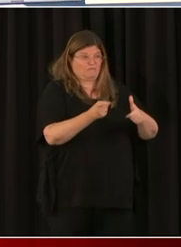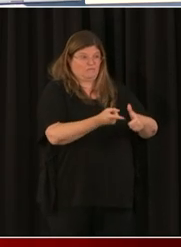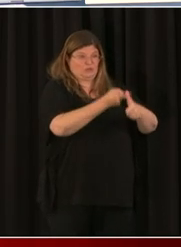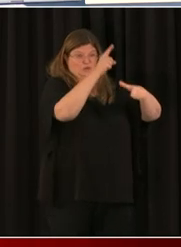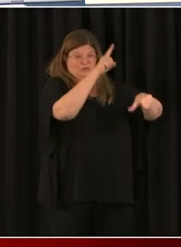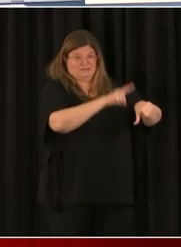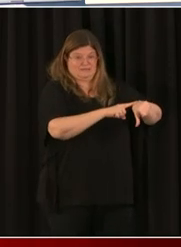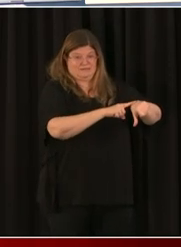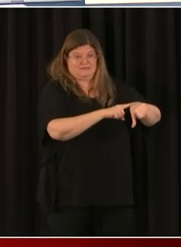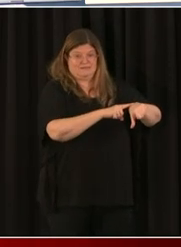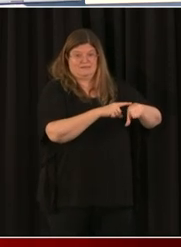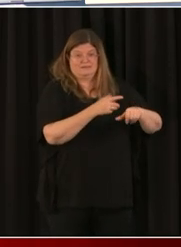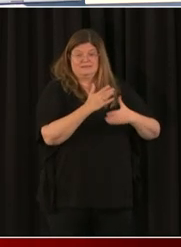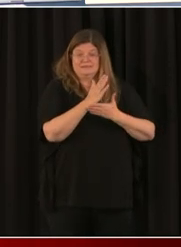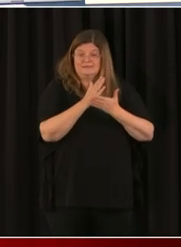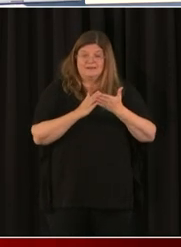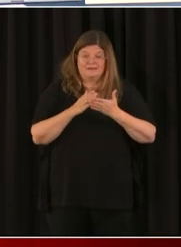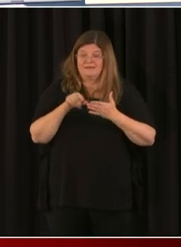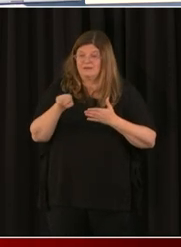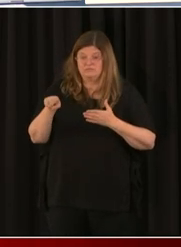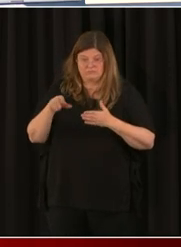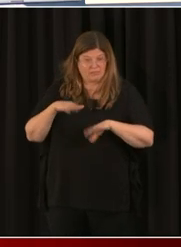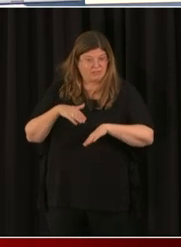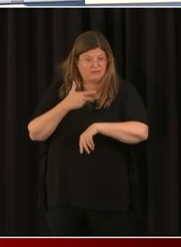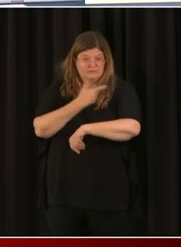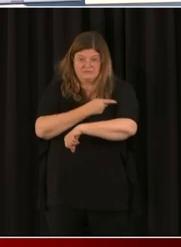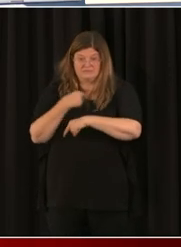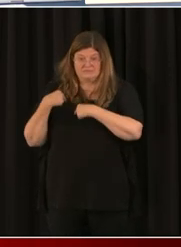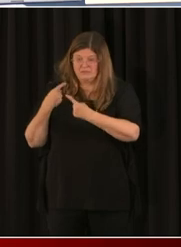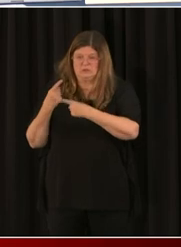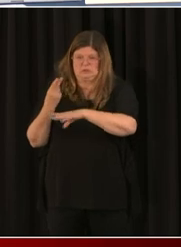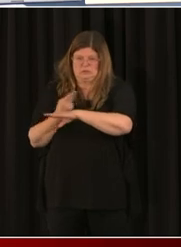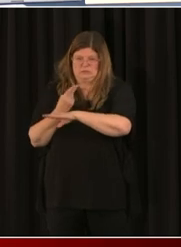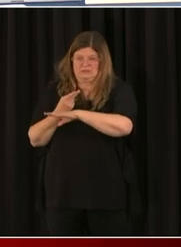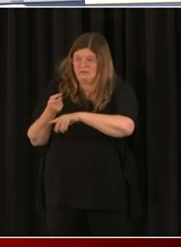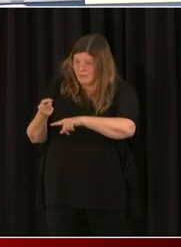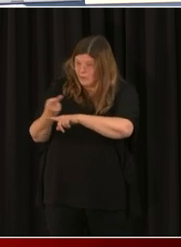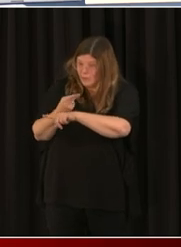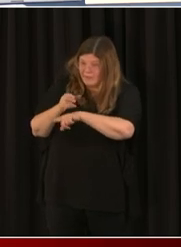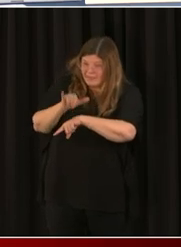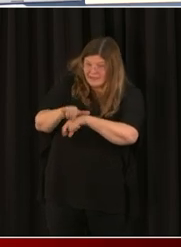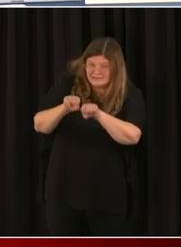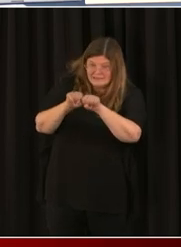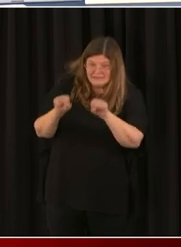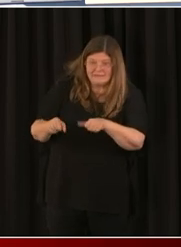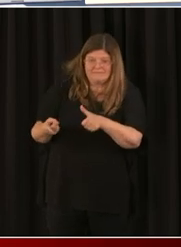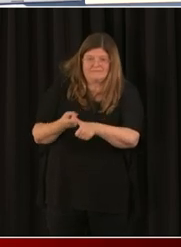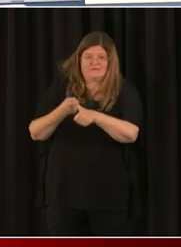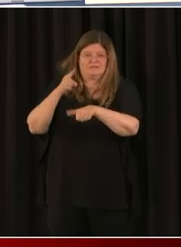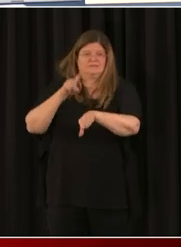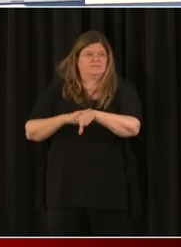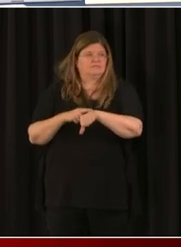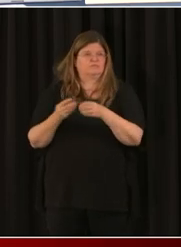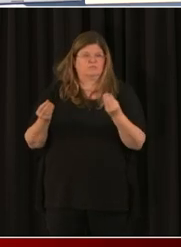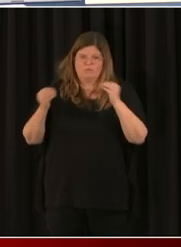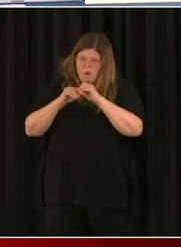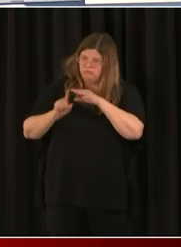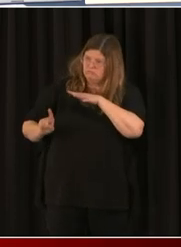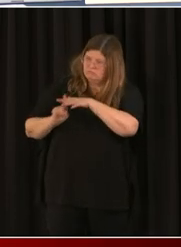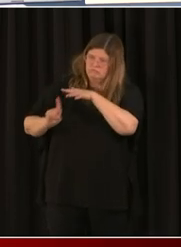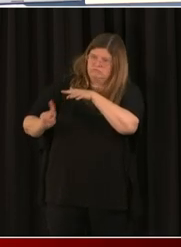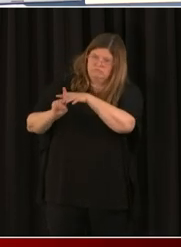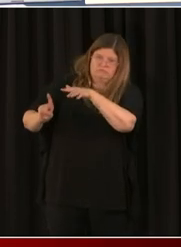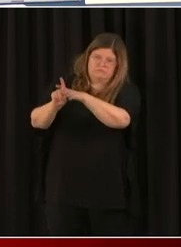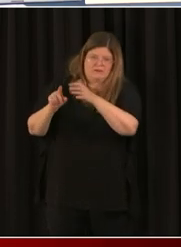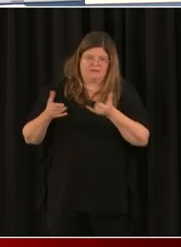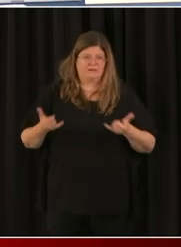time, two, maybe using the immunization information system more aggressively and